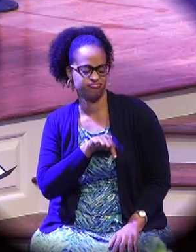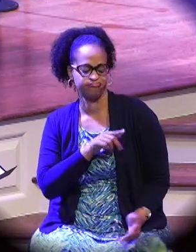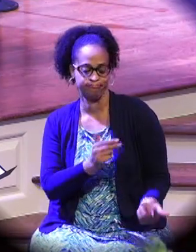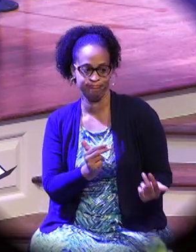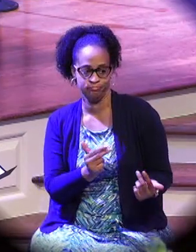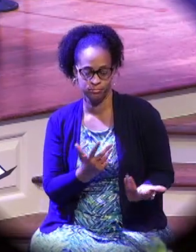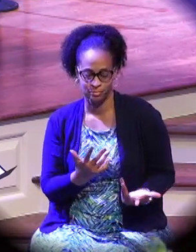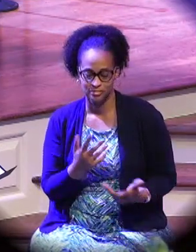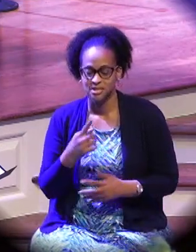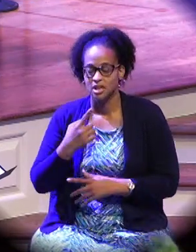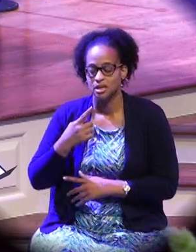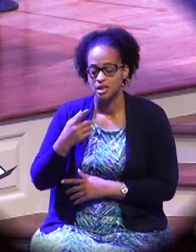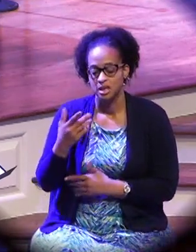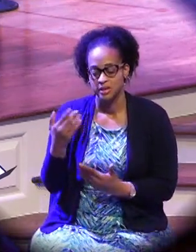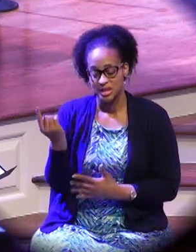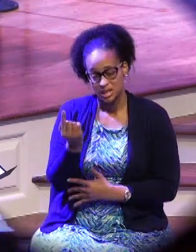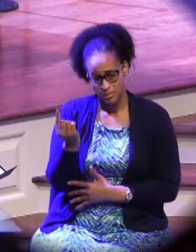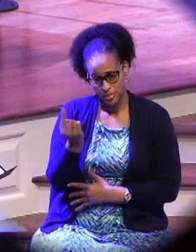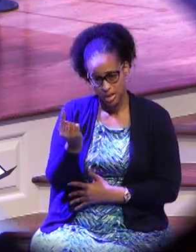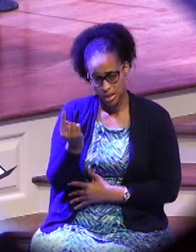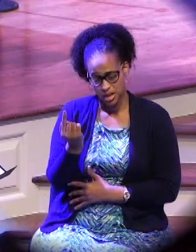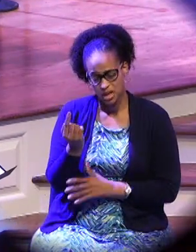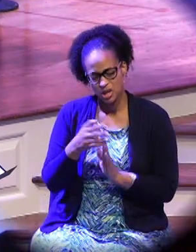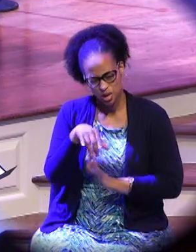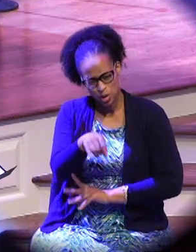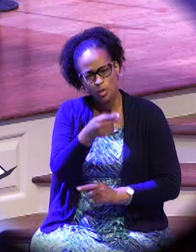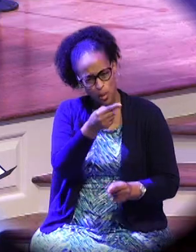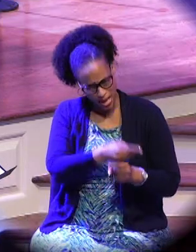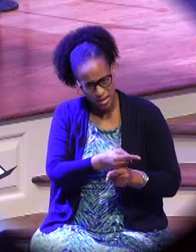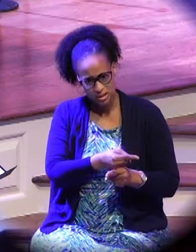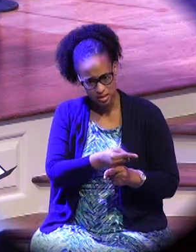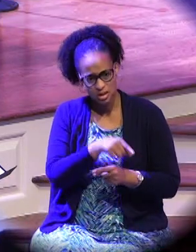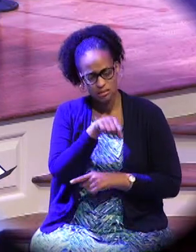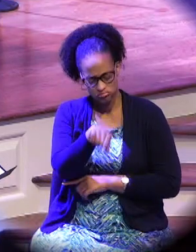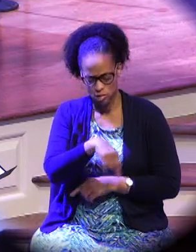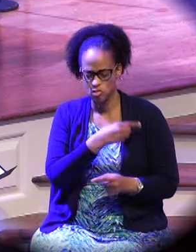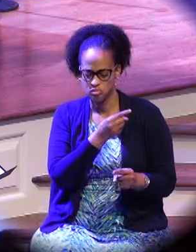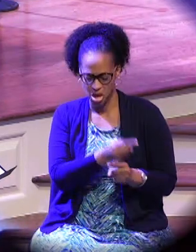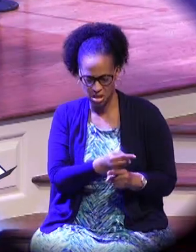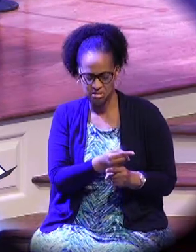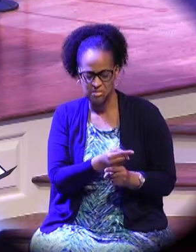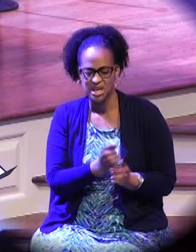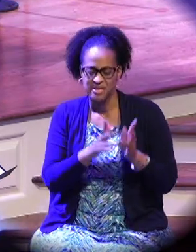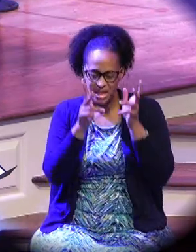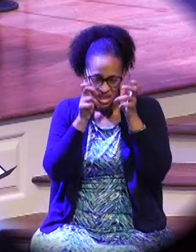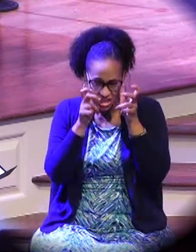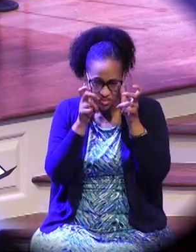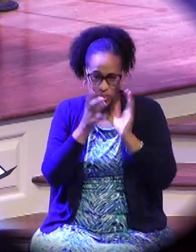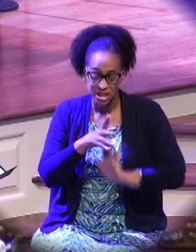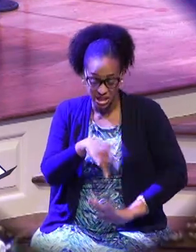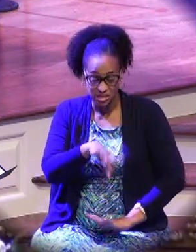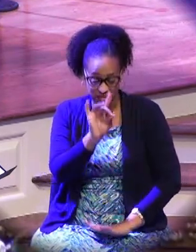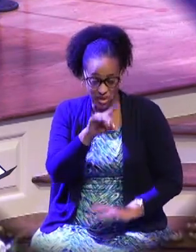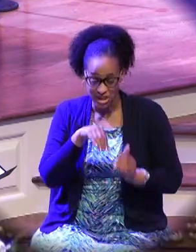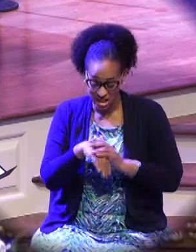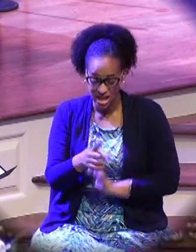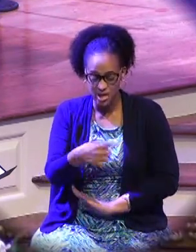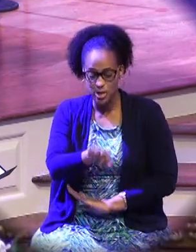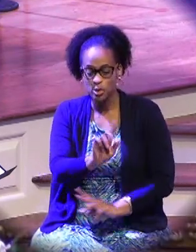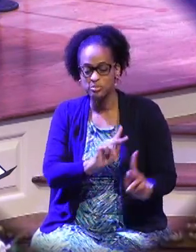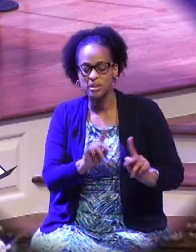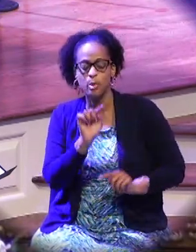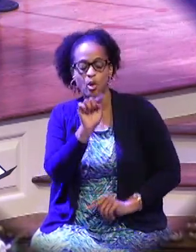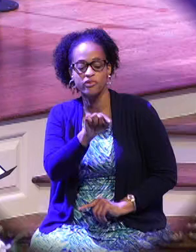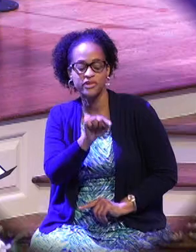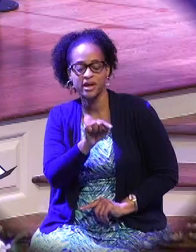And here's something. You're right. You're right. That evil is found in those people over